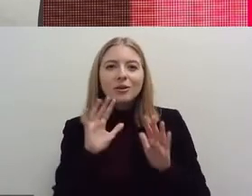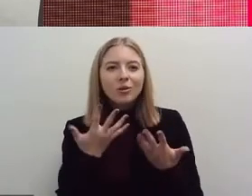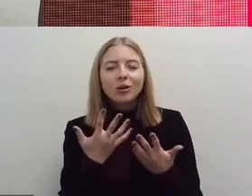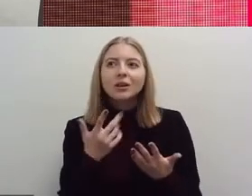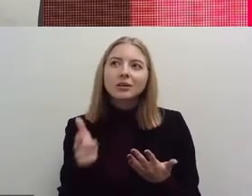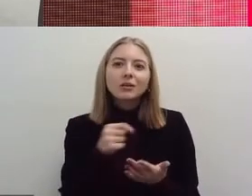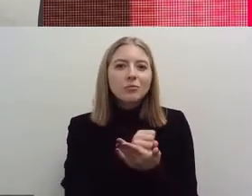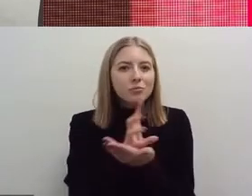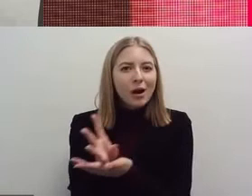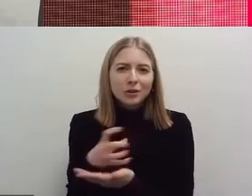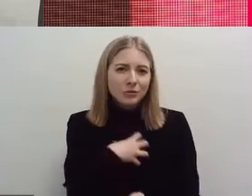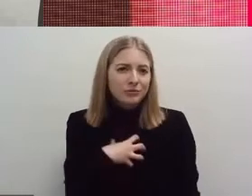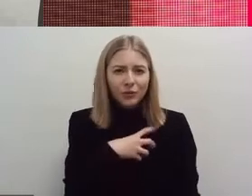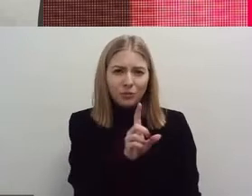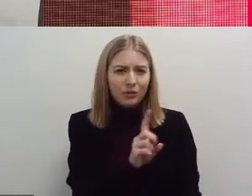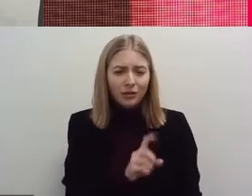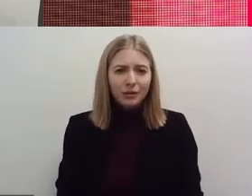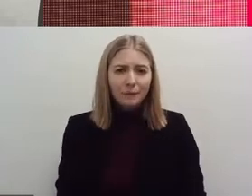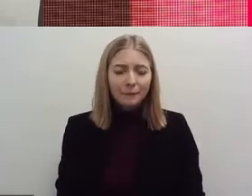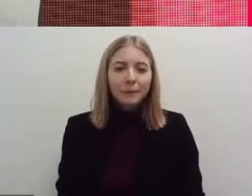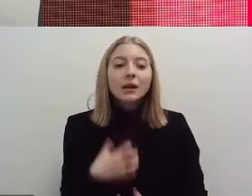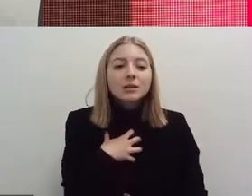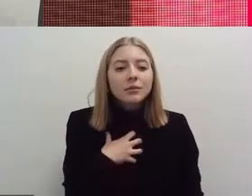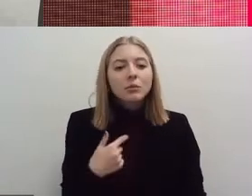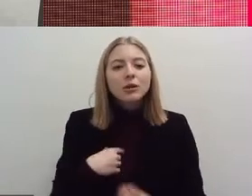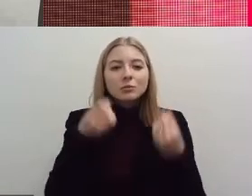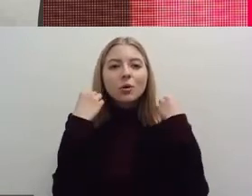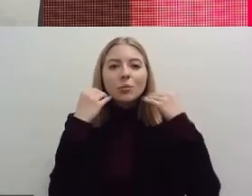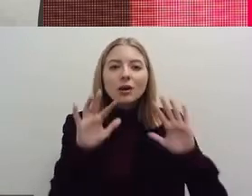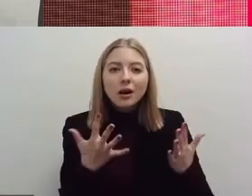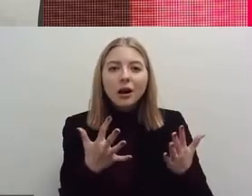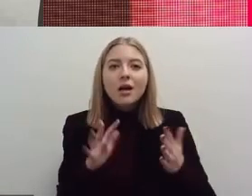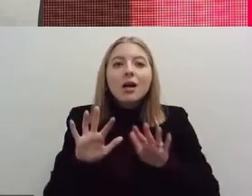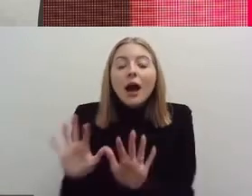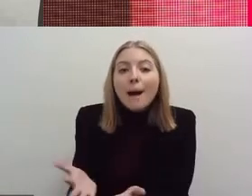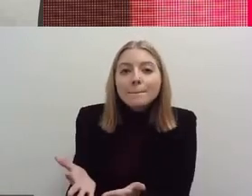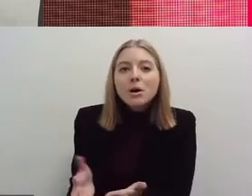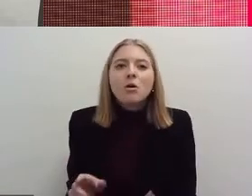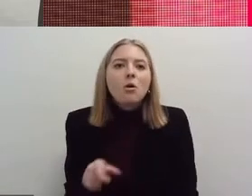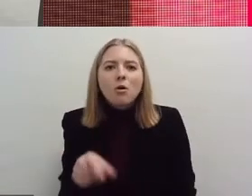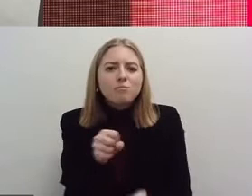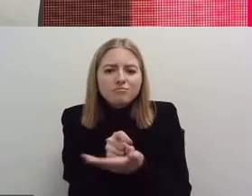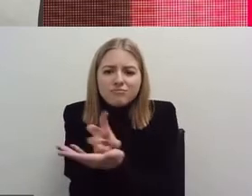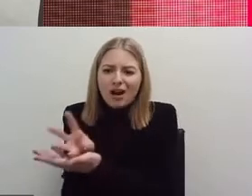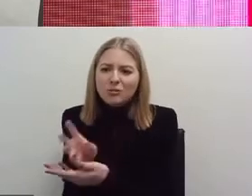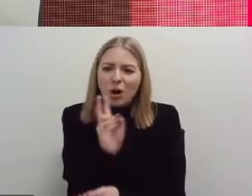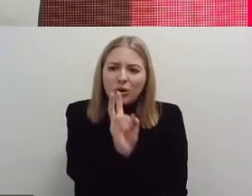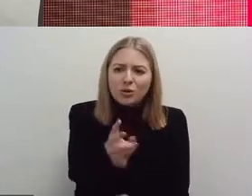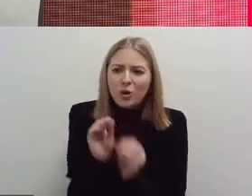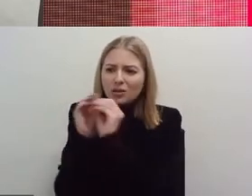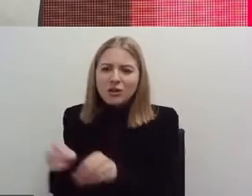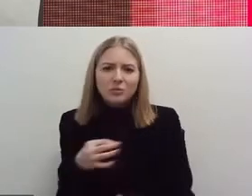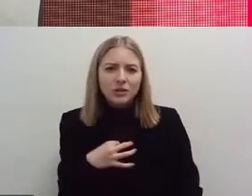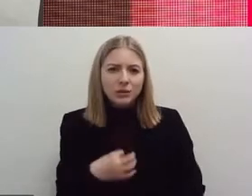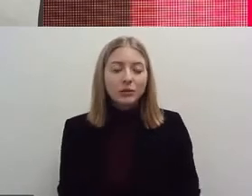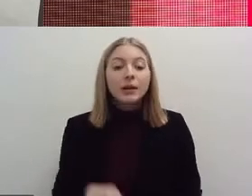not are you the best at memorizing or at repeating what is asked of you. Emilis, as you are in